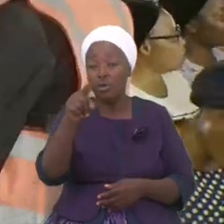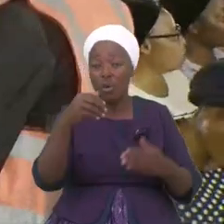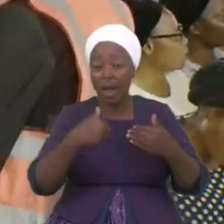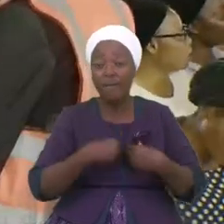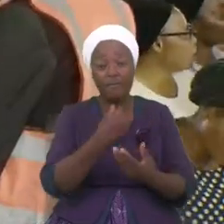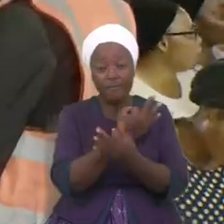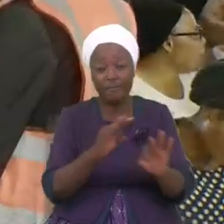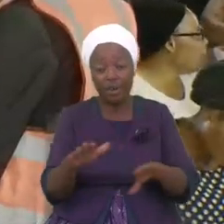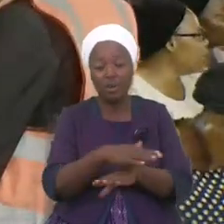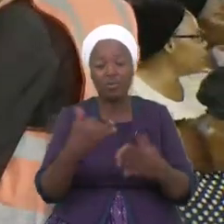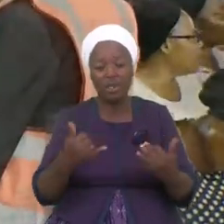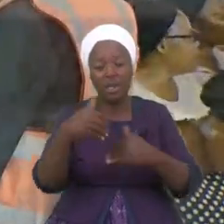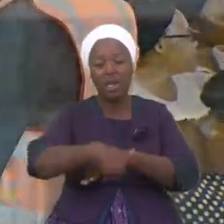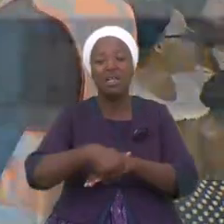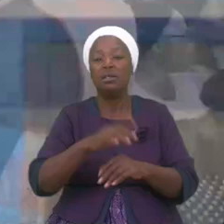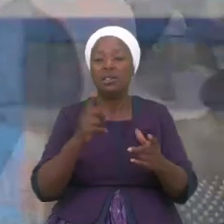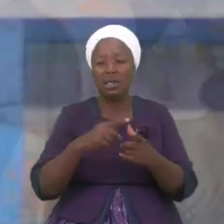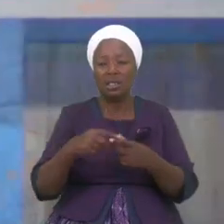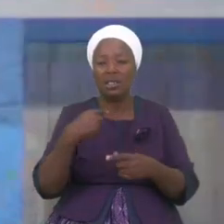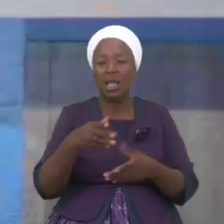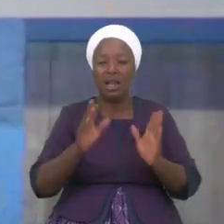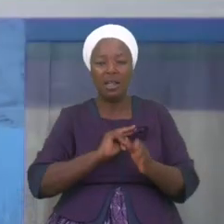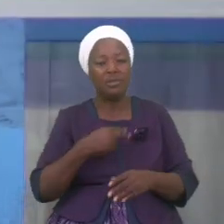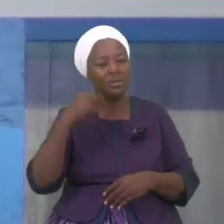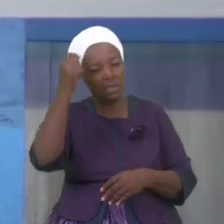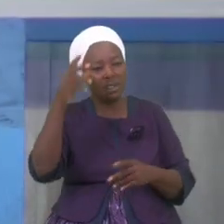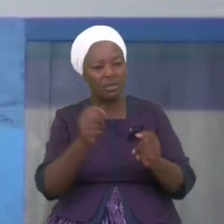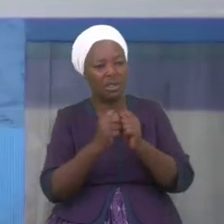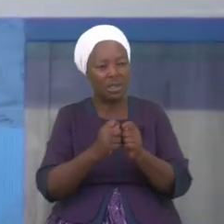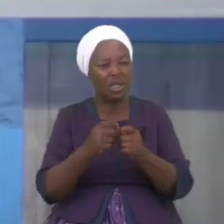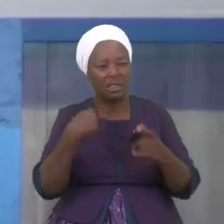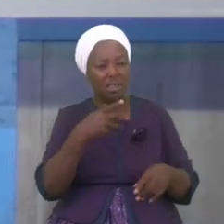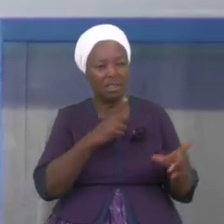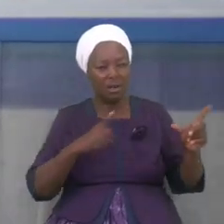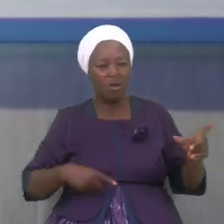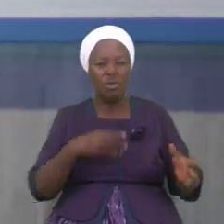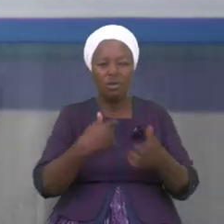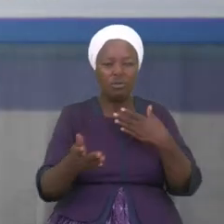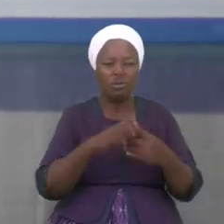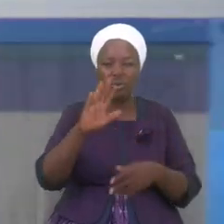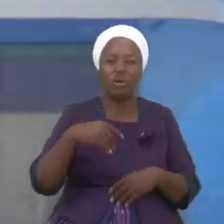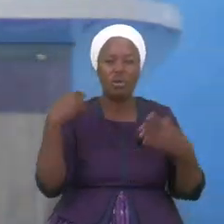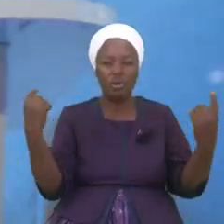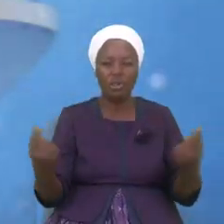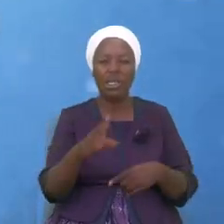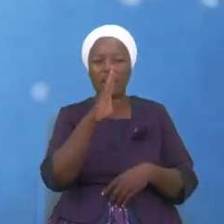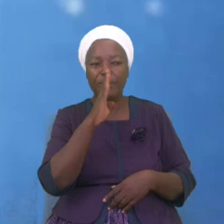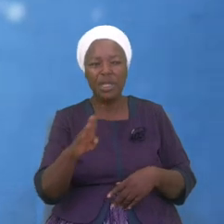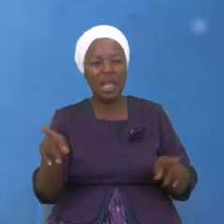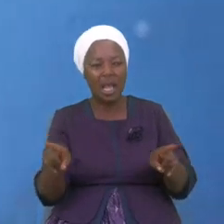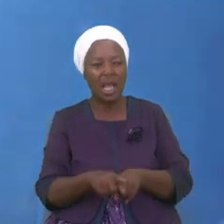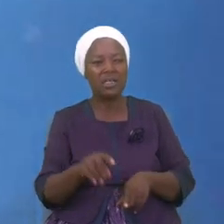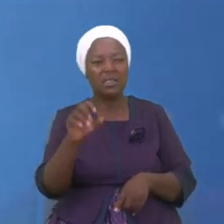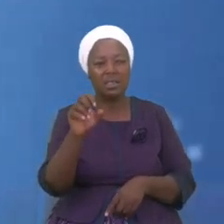freedom tonight. He says, let us reason together, says the Lord. Though your sins be as